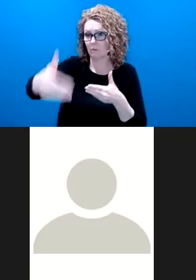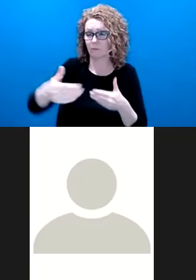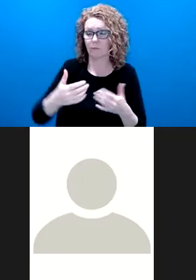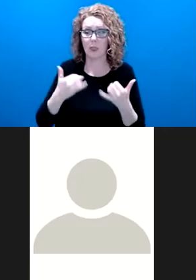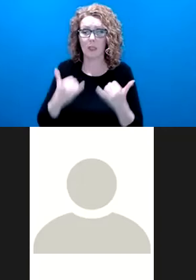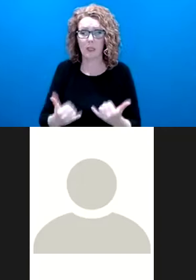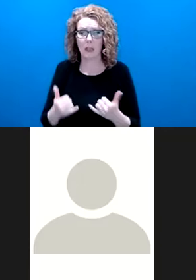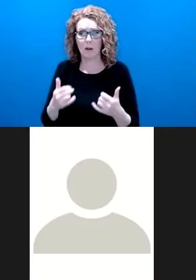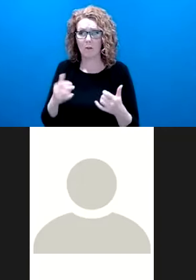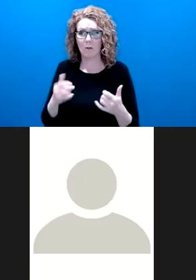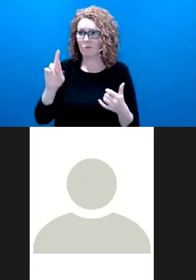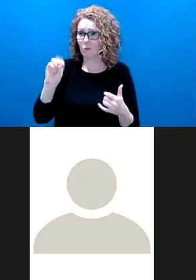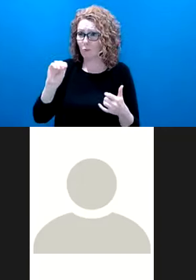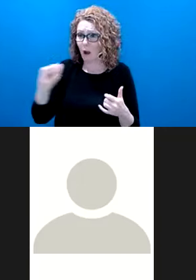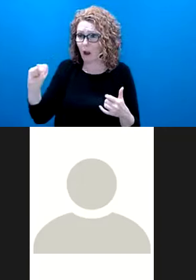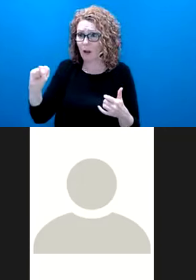people.